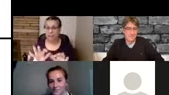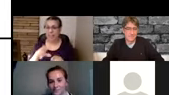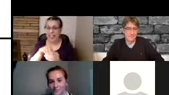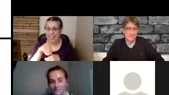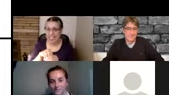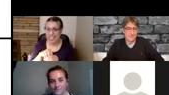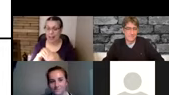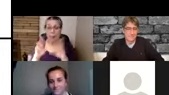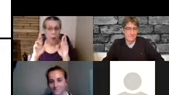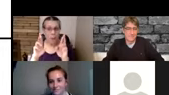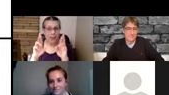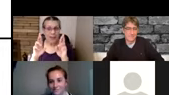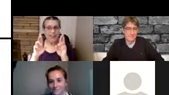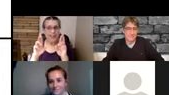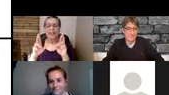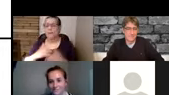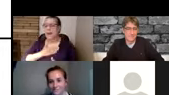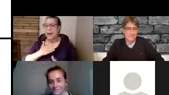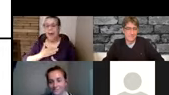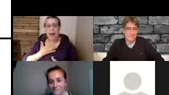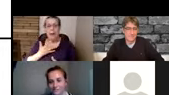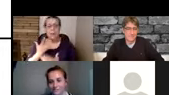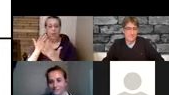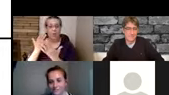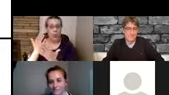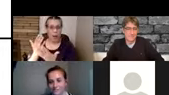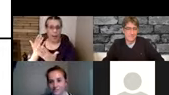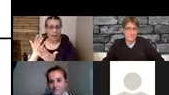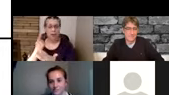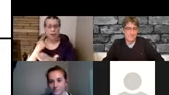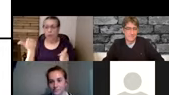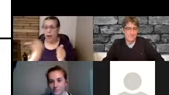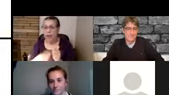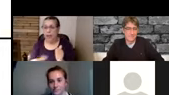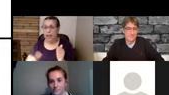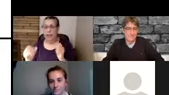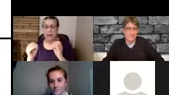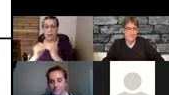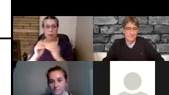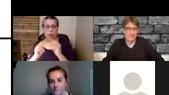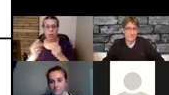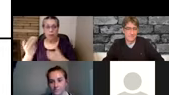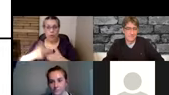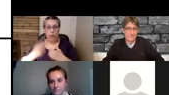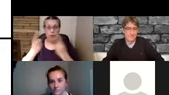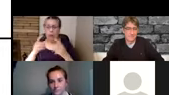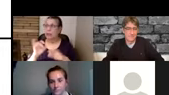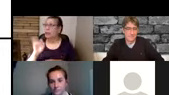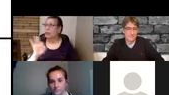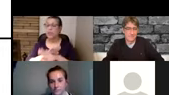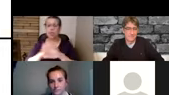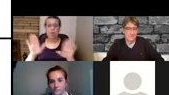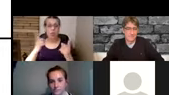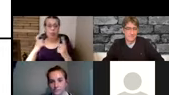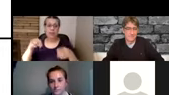But I'm happy to hold onto the line and wait for anybody to join us. If you don't have questions, this is the end of